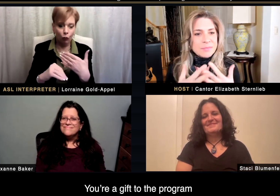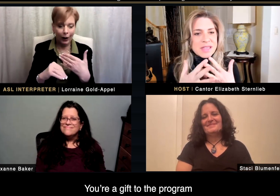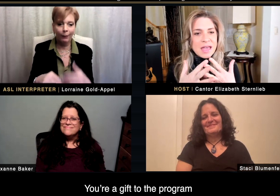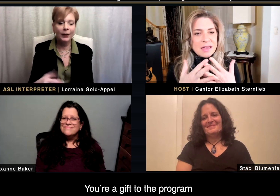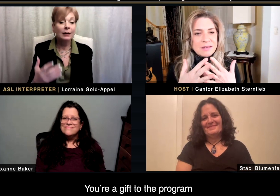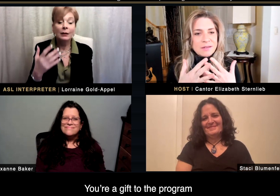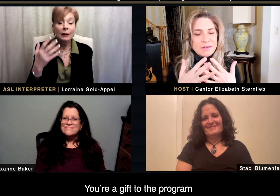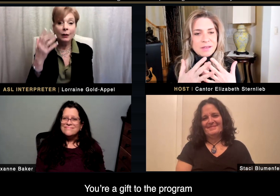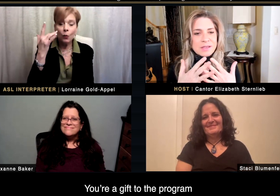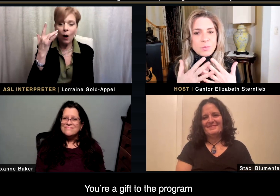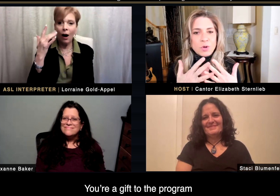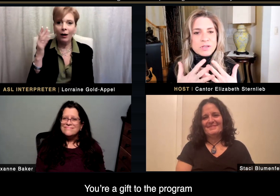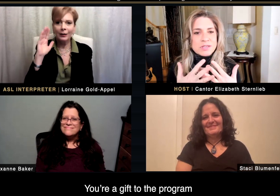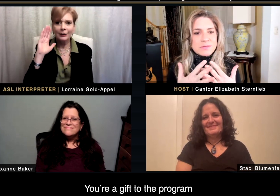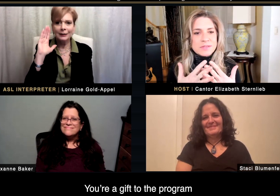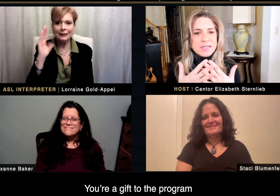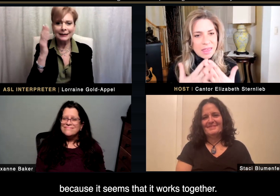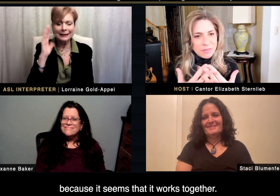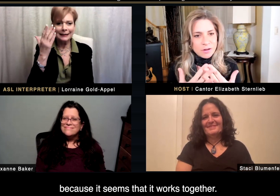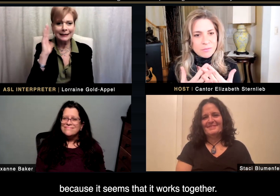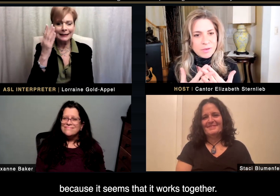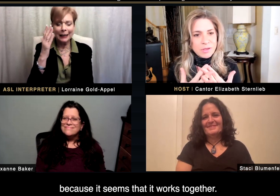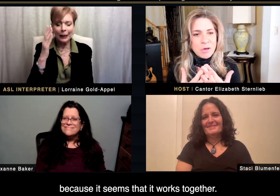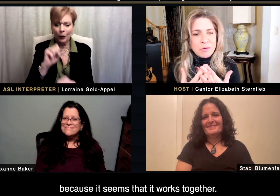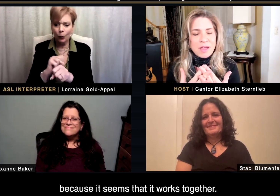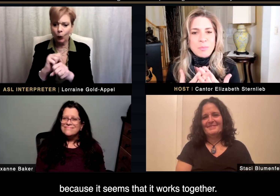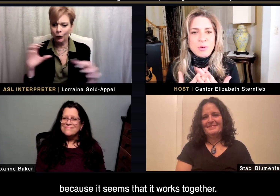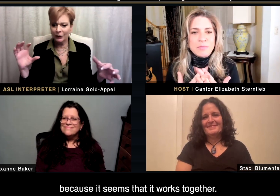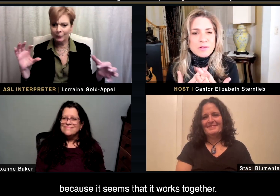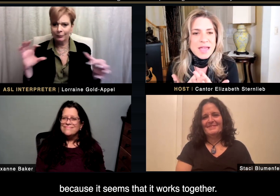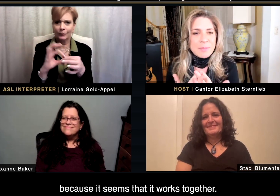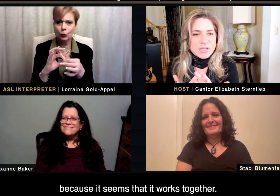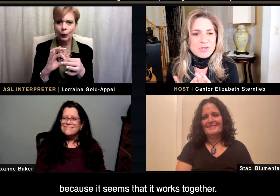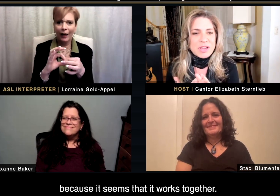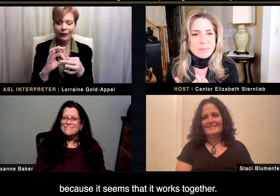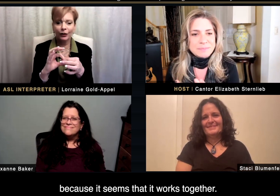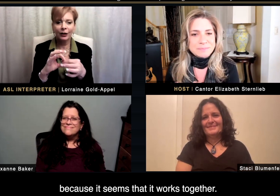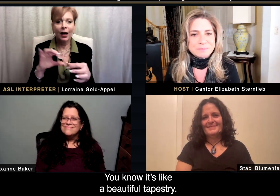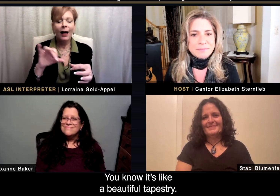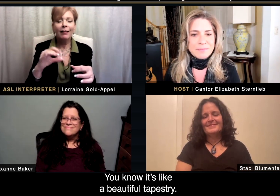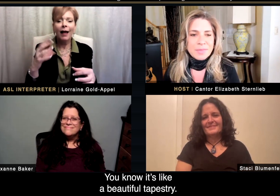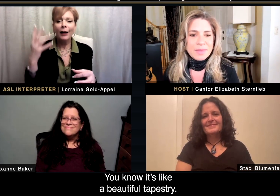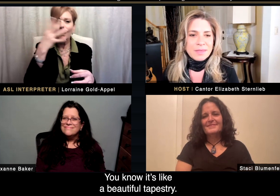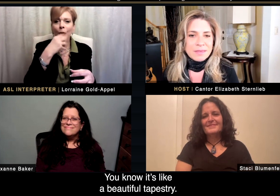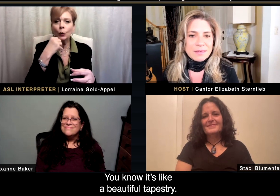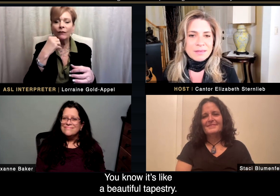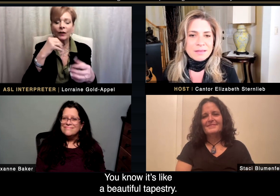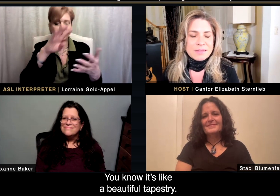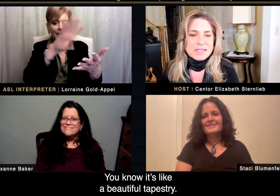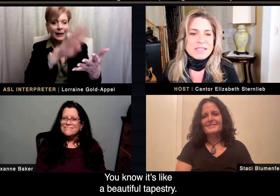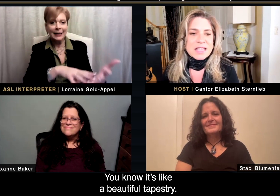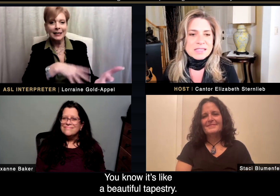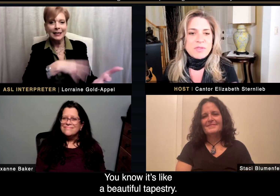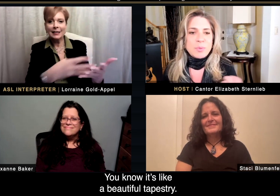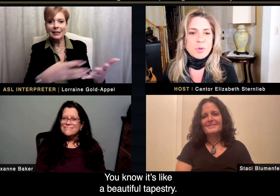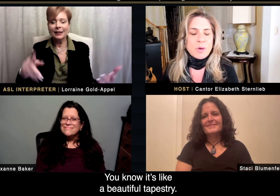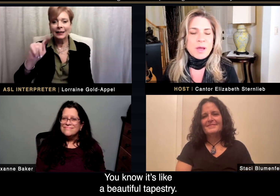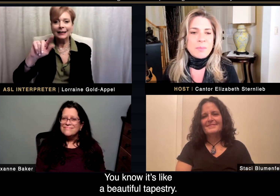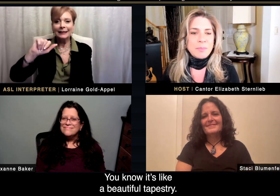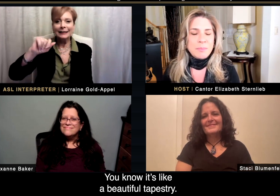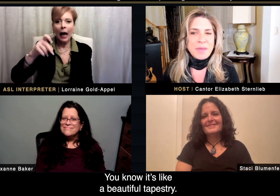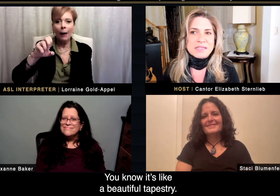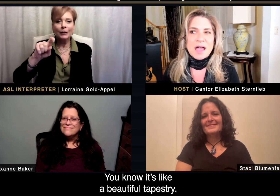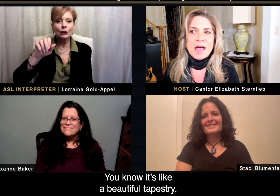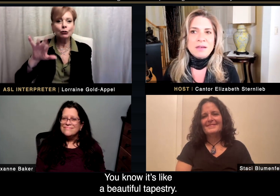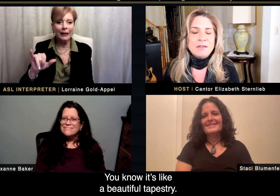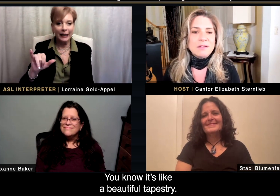it seems that it works together, you know, like a beautiful tapestry. The success of the